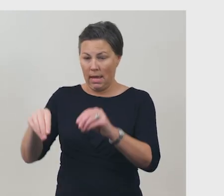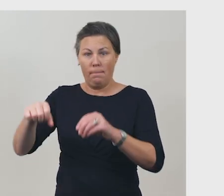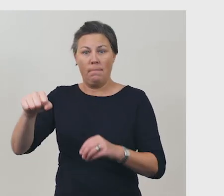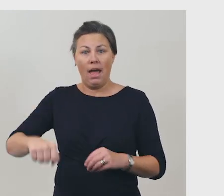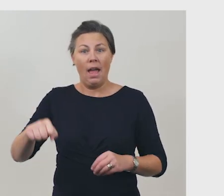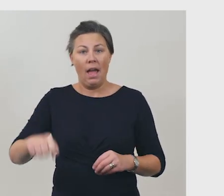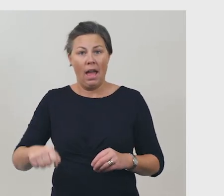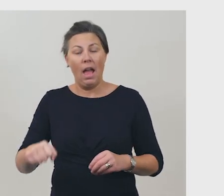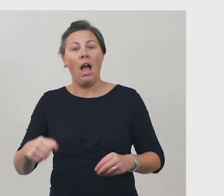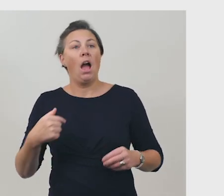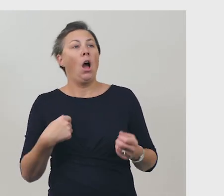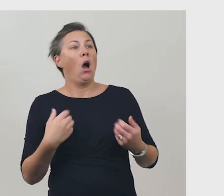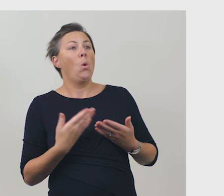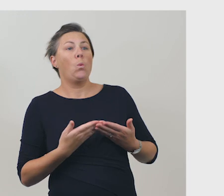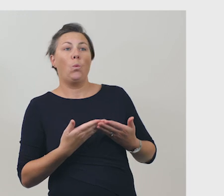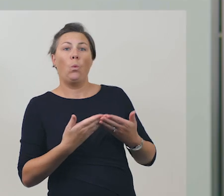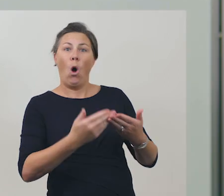impressive silver limousine.